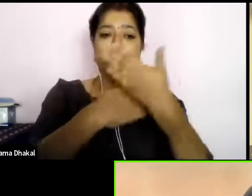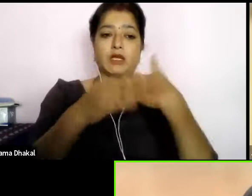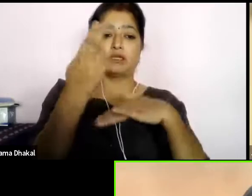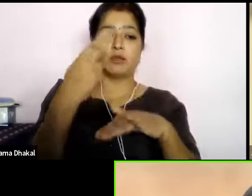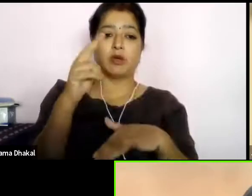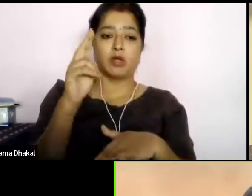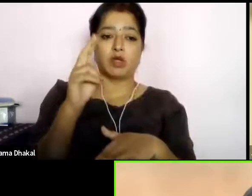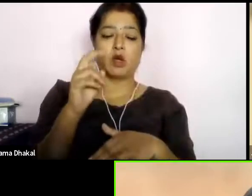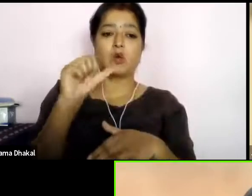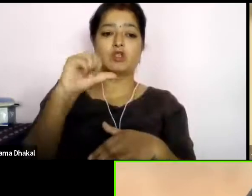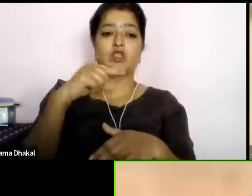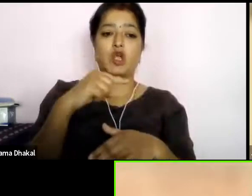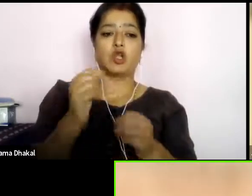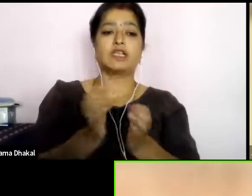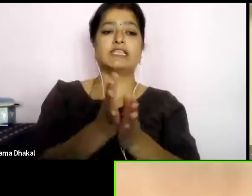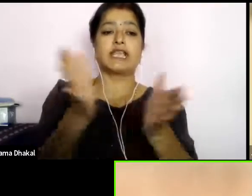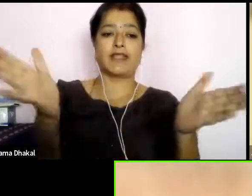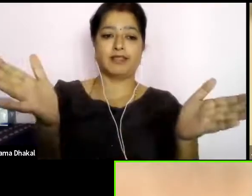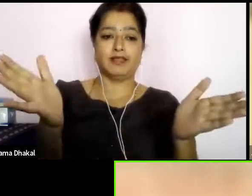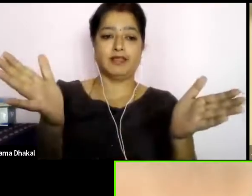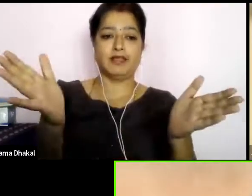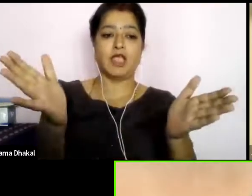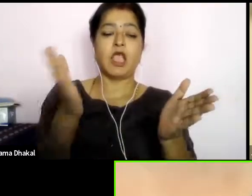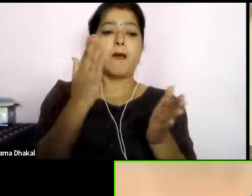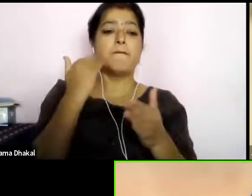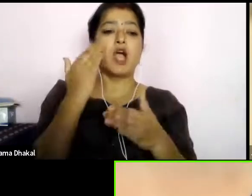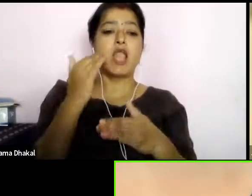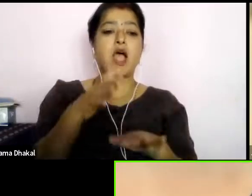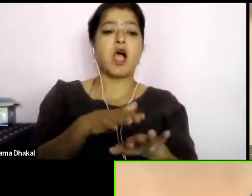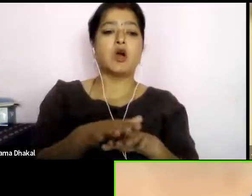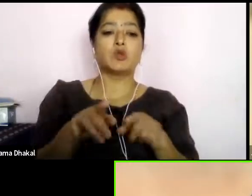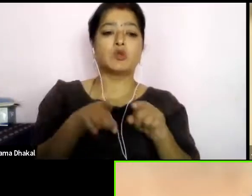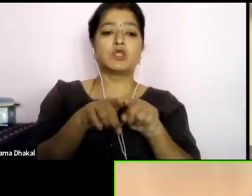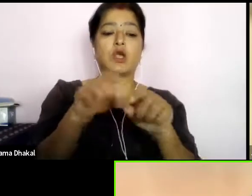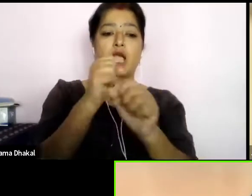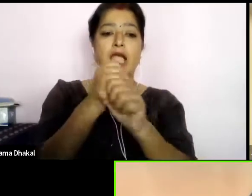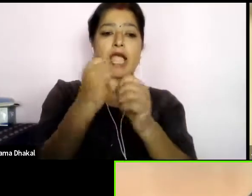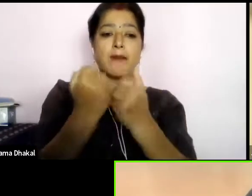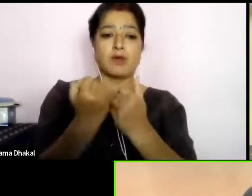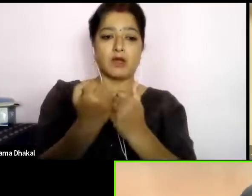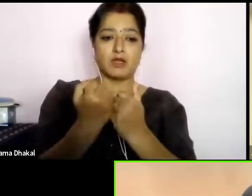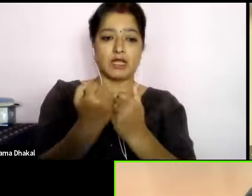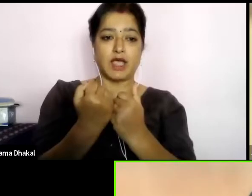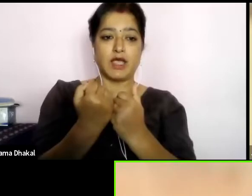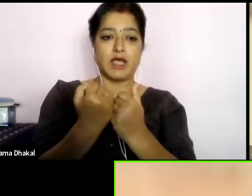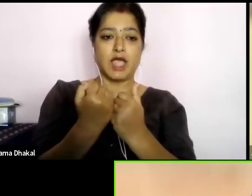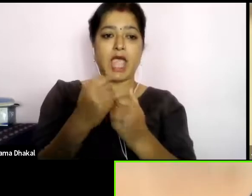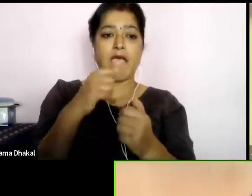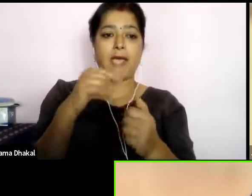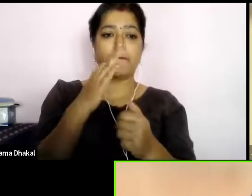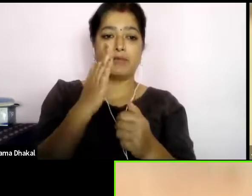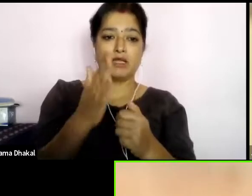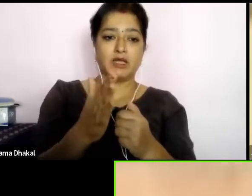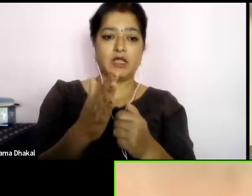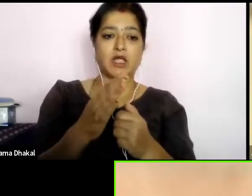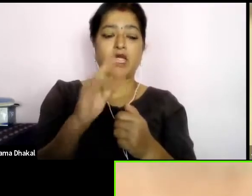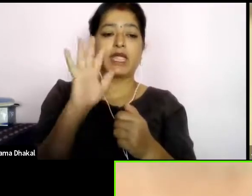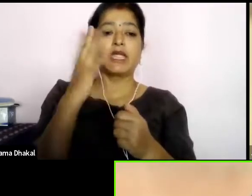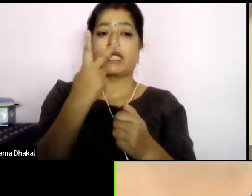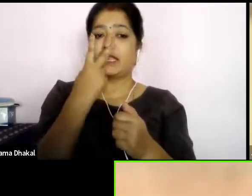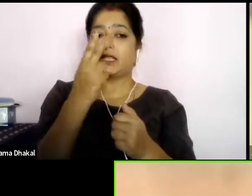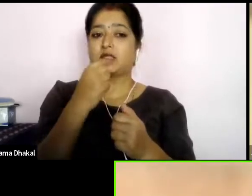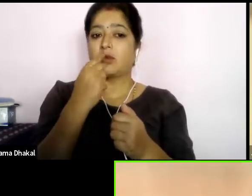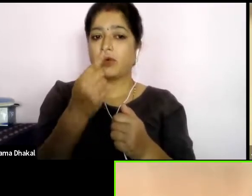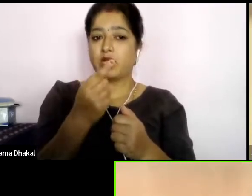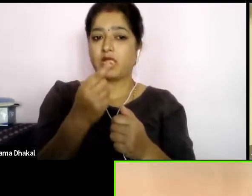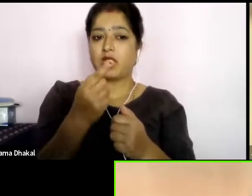we find that NIDWAN had done a research on climate change impact on indigenous people with disabilities. So I'll be